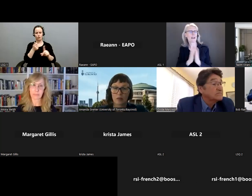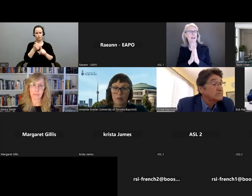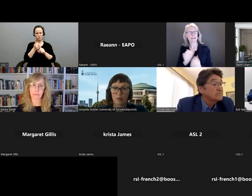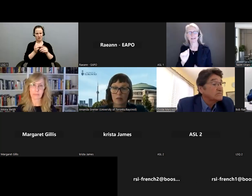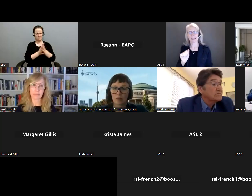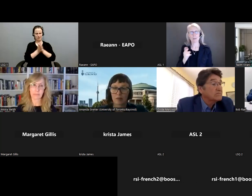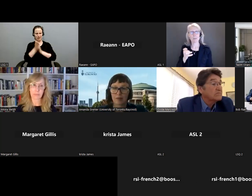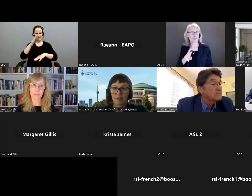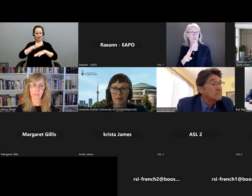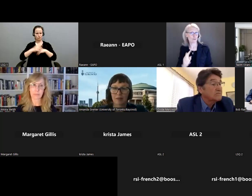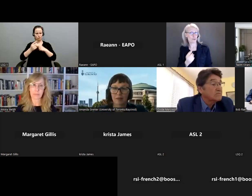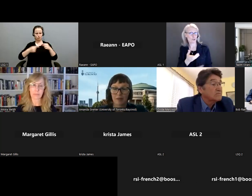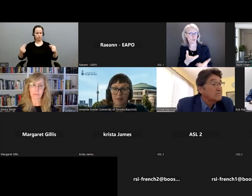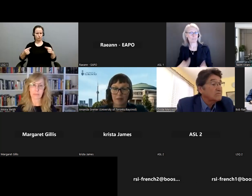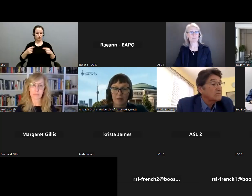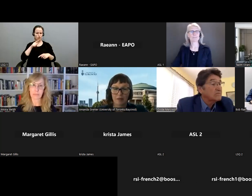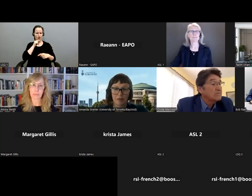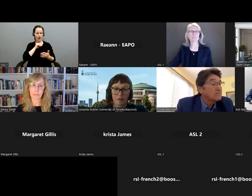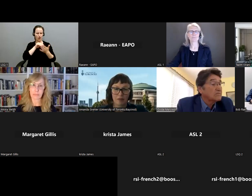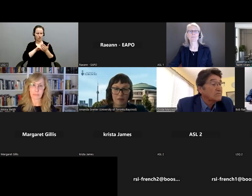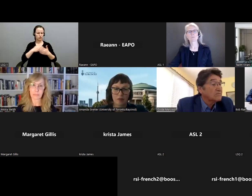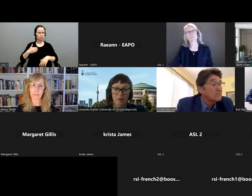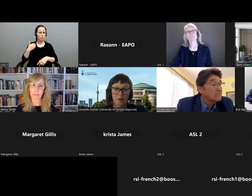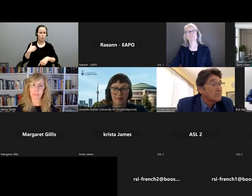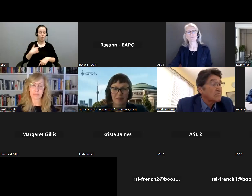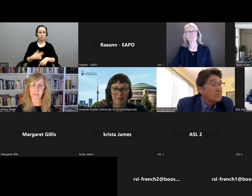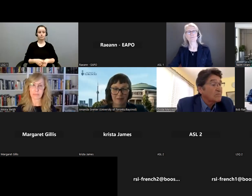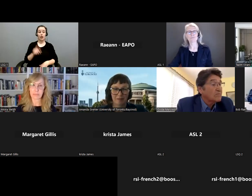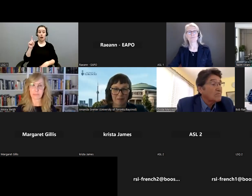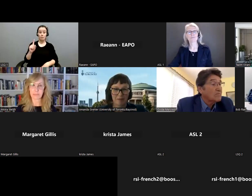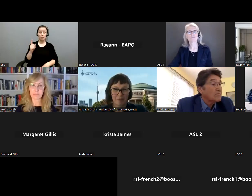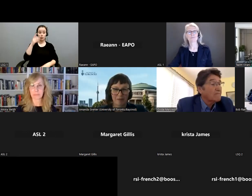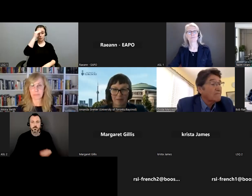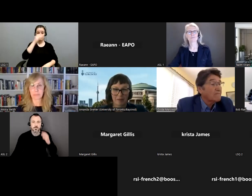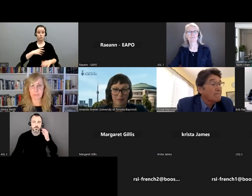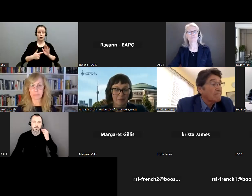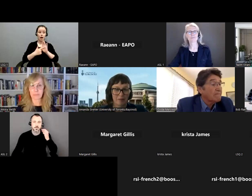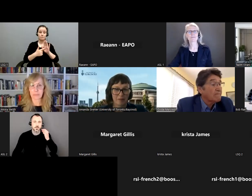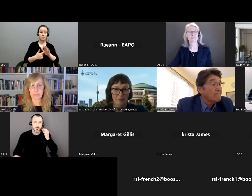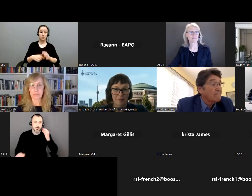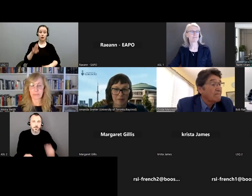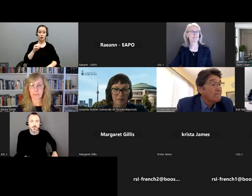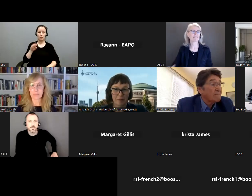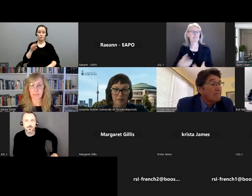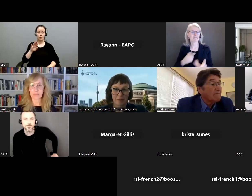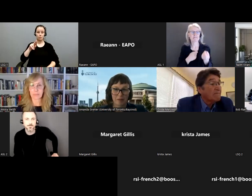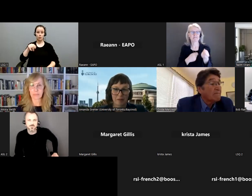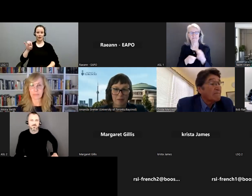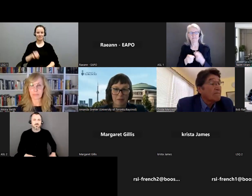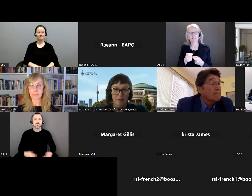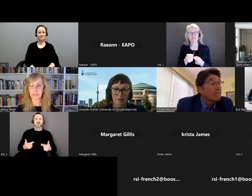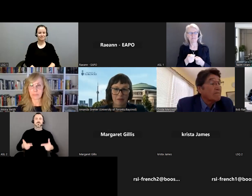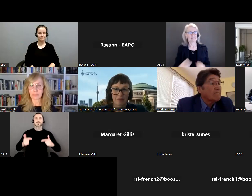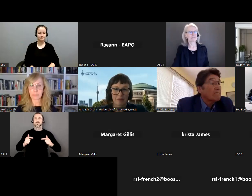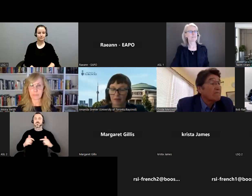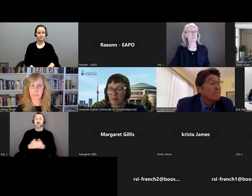first. Over to you. Wow. Well, it's great to be with you. It's wonderful to have a chance to chat. And thank